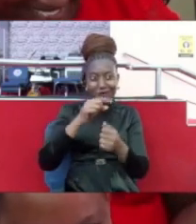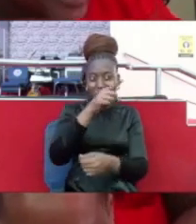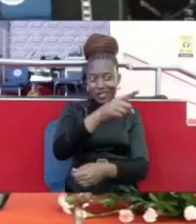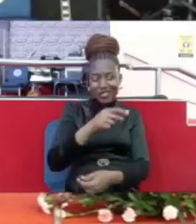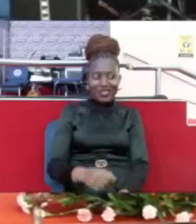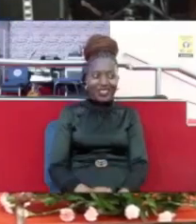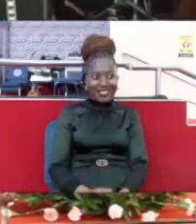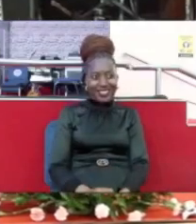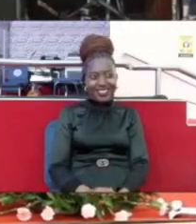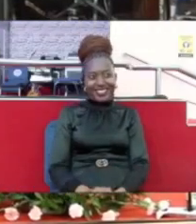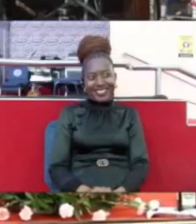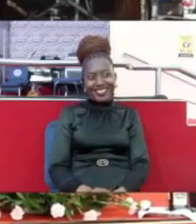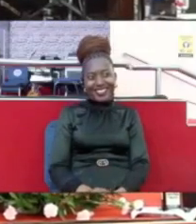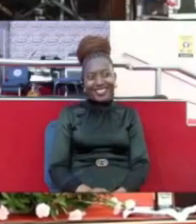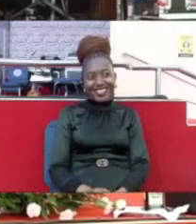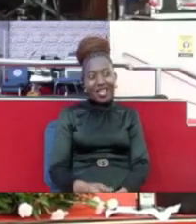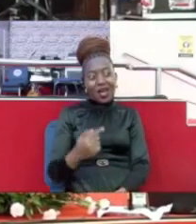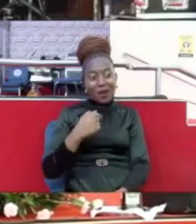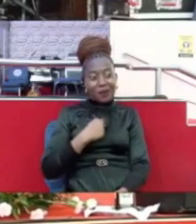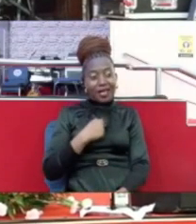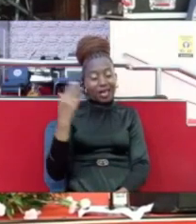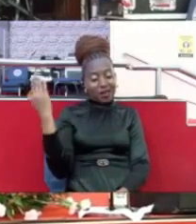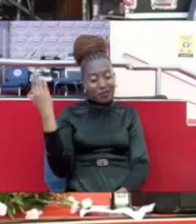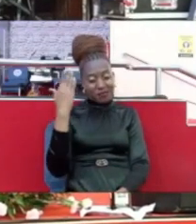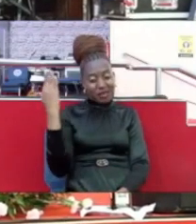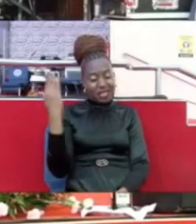Now listen, I'm preaching to you a message